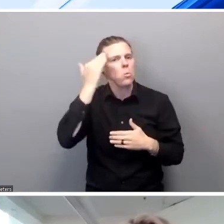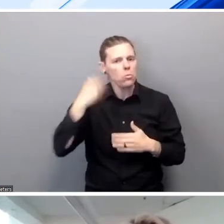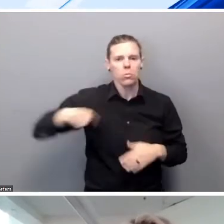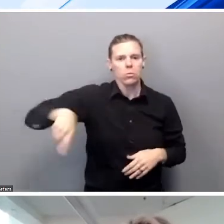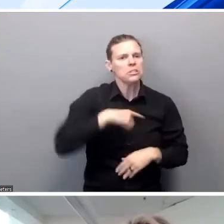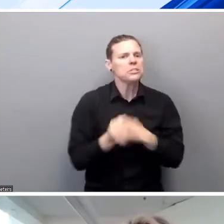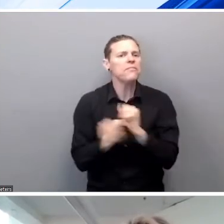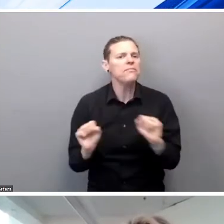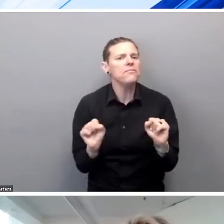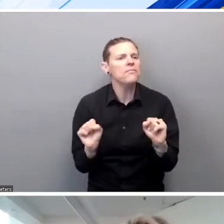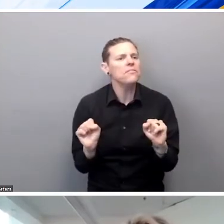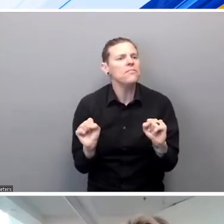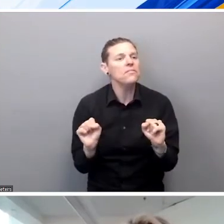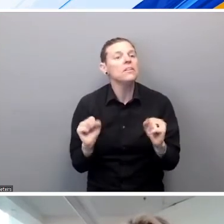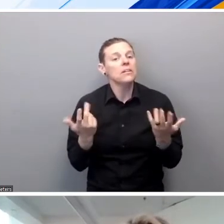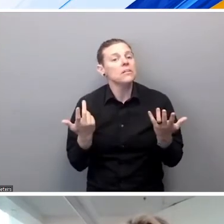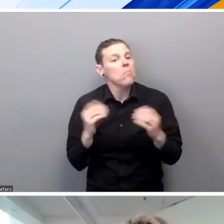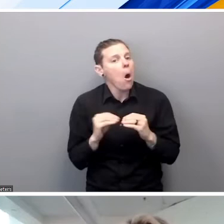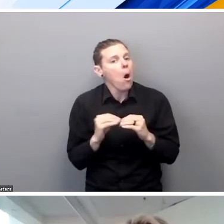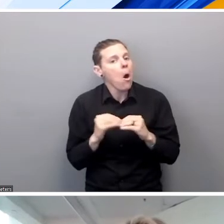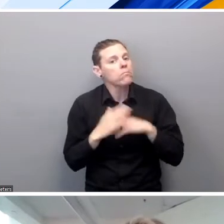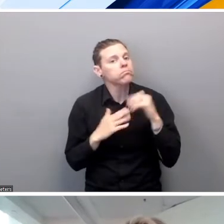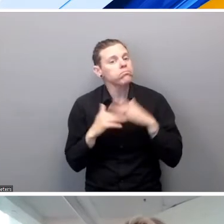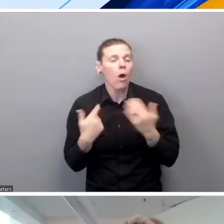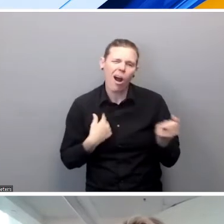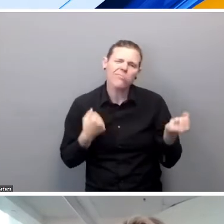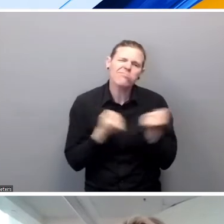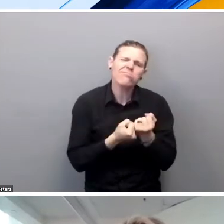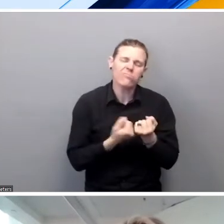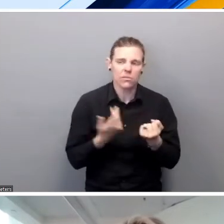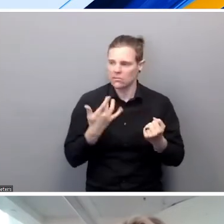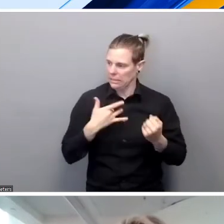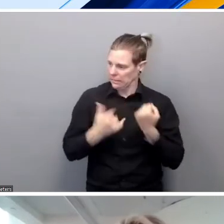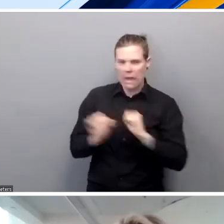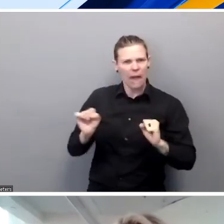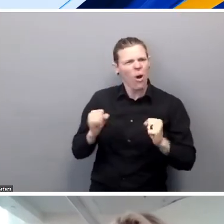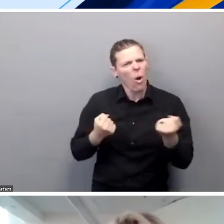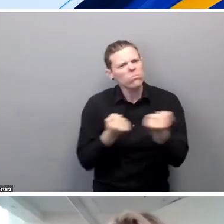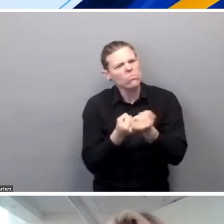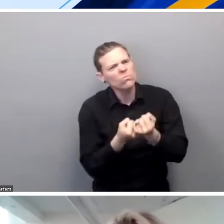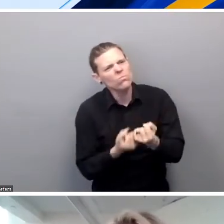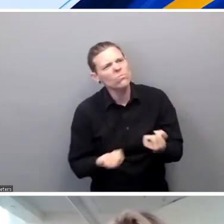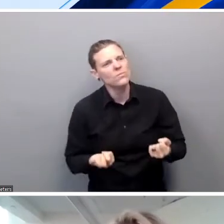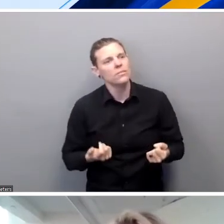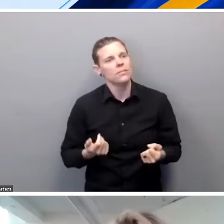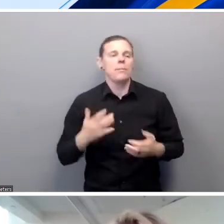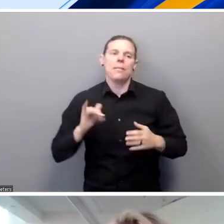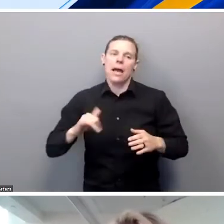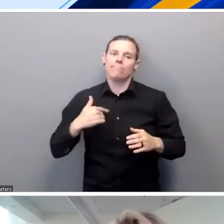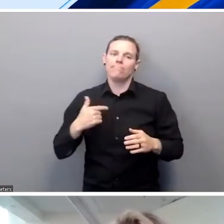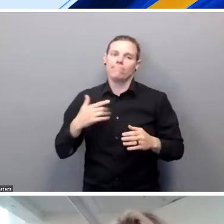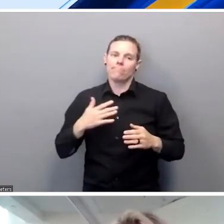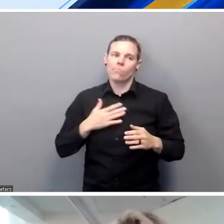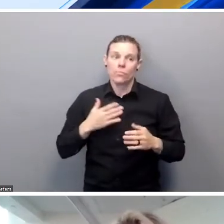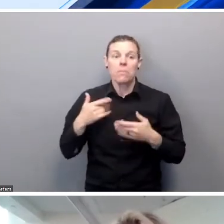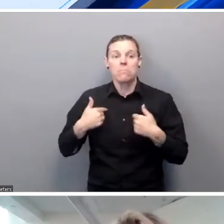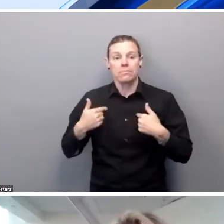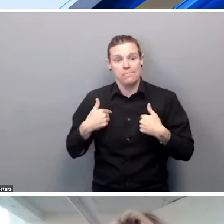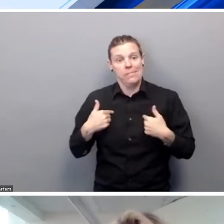booster vaccine. But then there's the public policy question. Should the